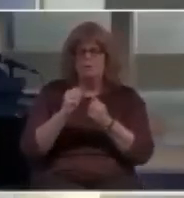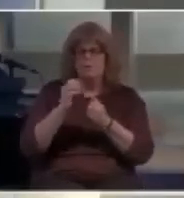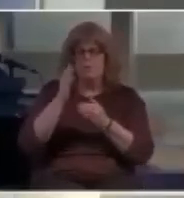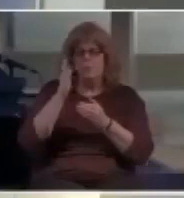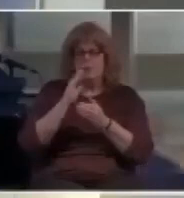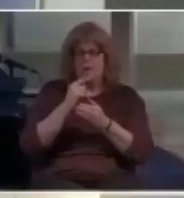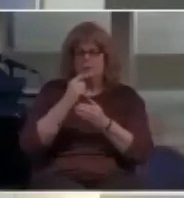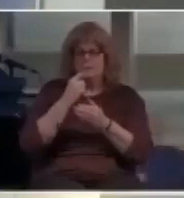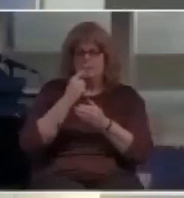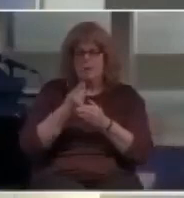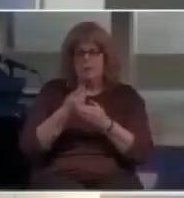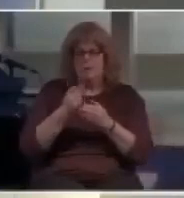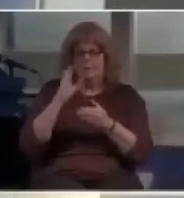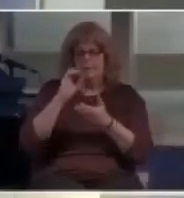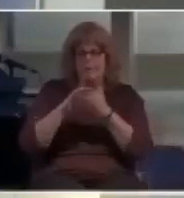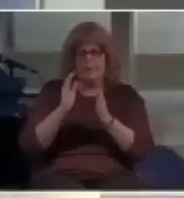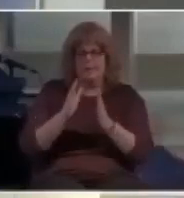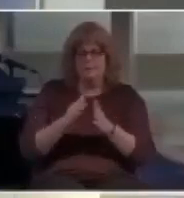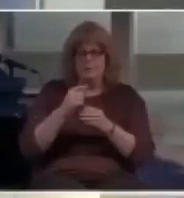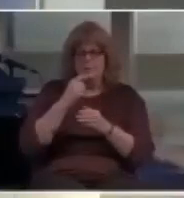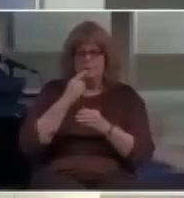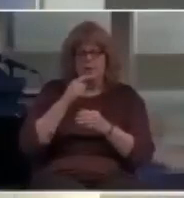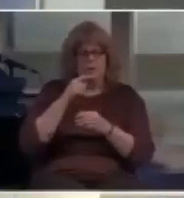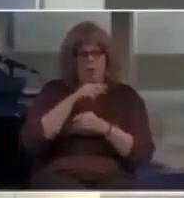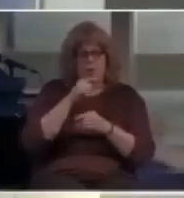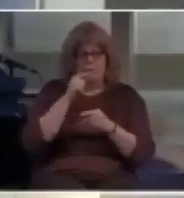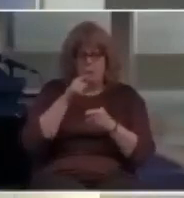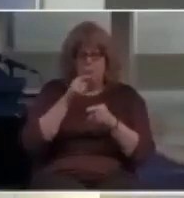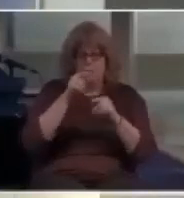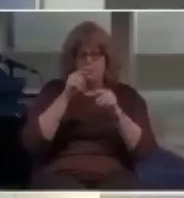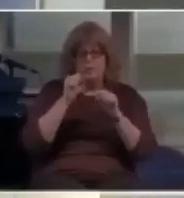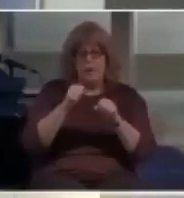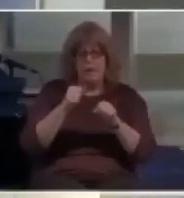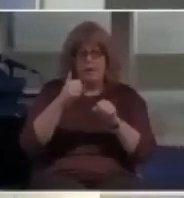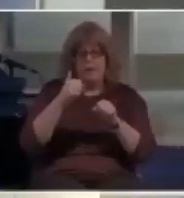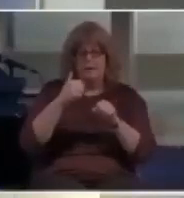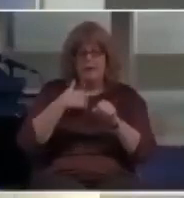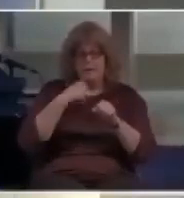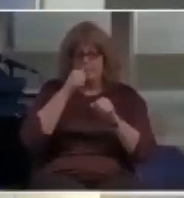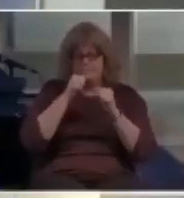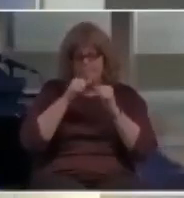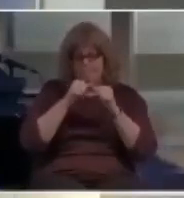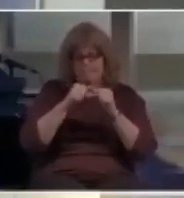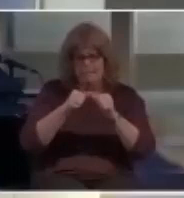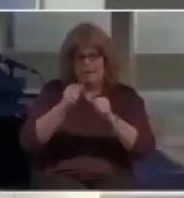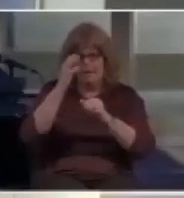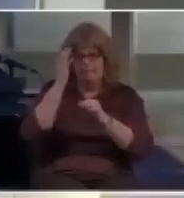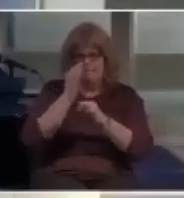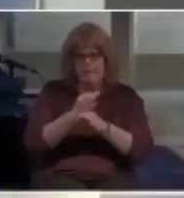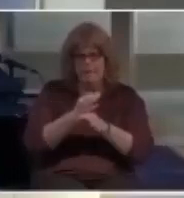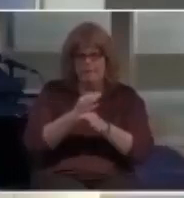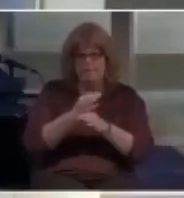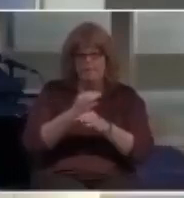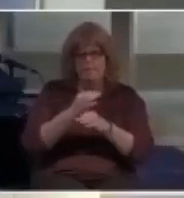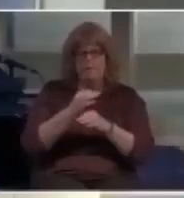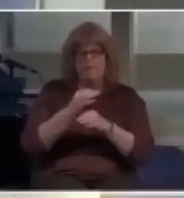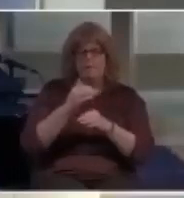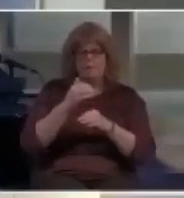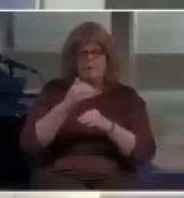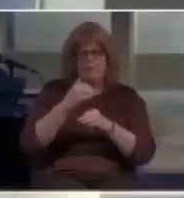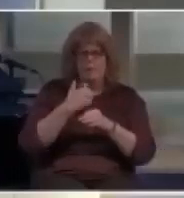is saying to the believers is, look, you can have perseverance and faith. You can